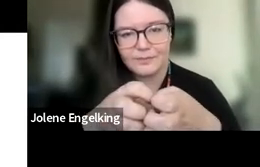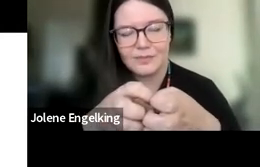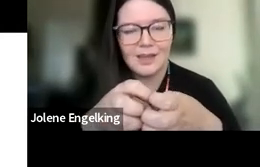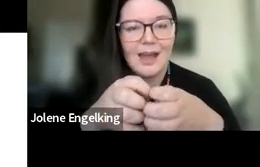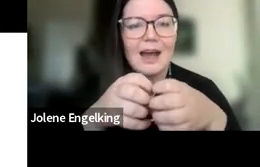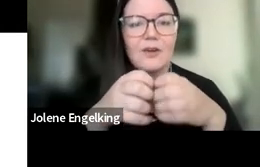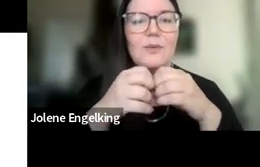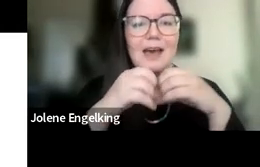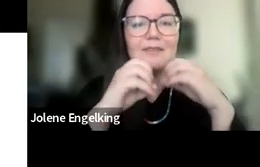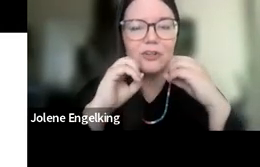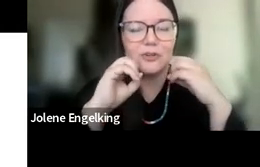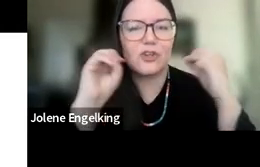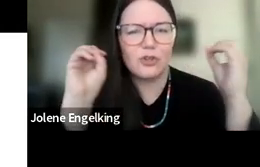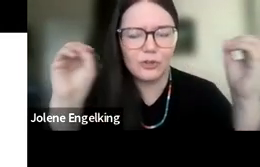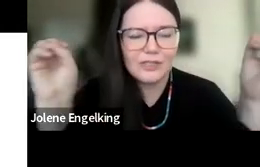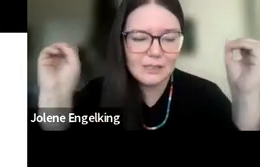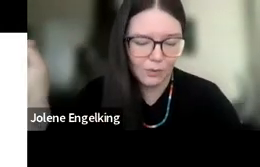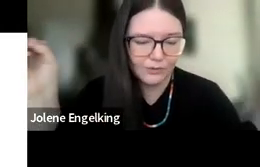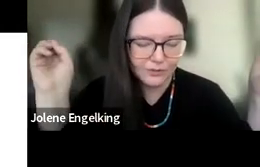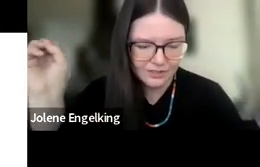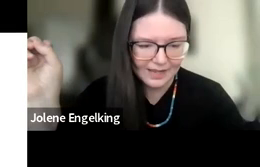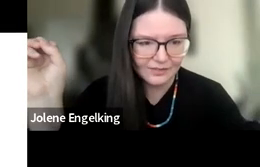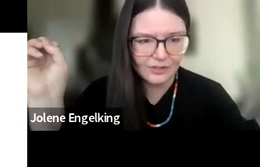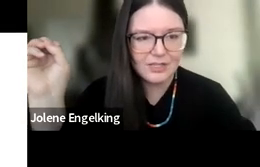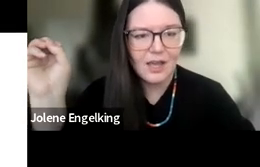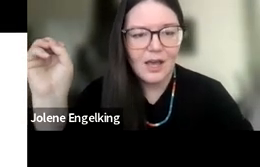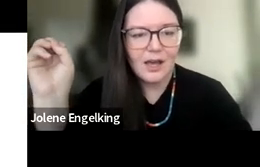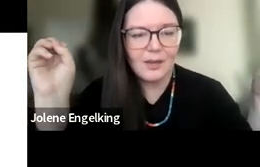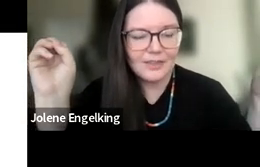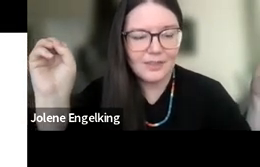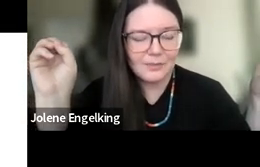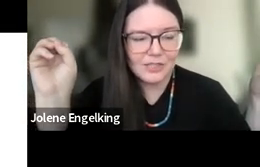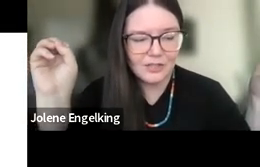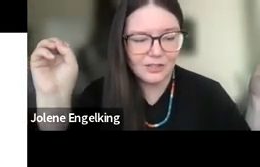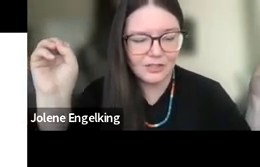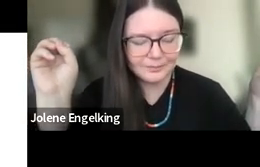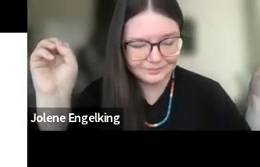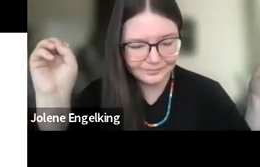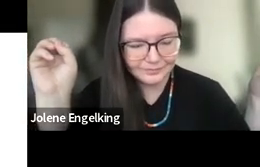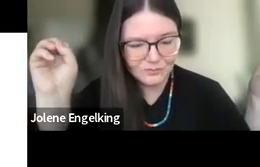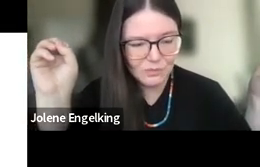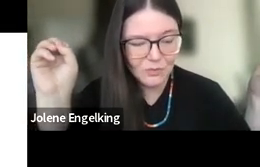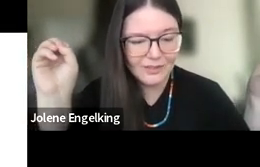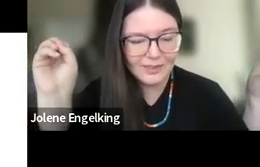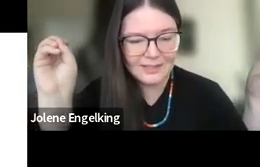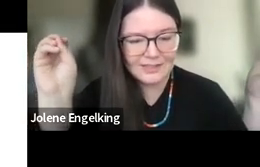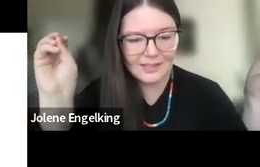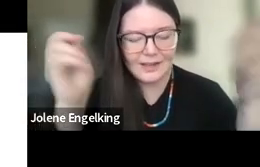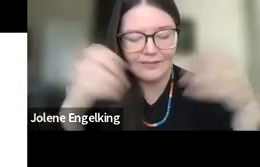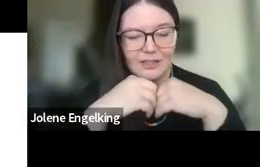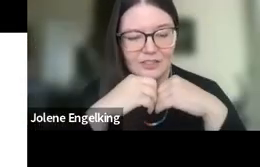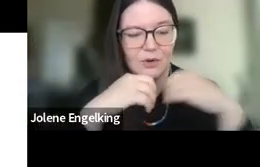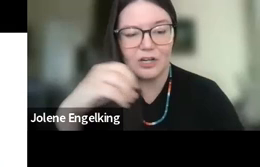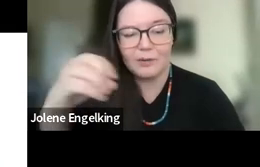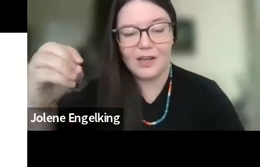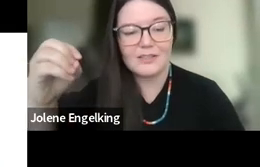culture. How can we have increased early support for survivors? I think in particular, one of the things that I've